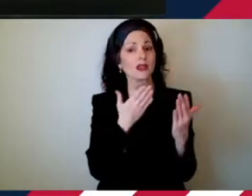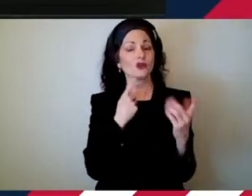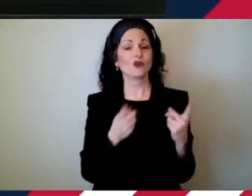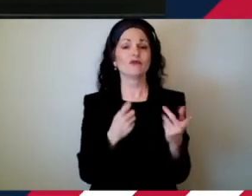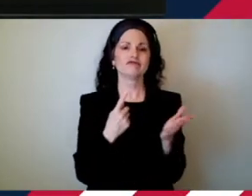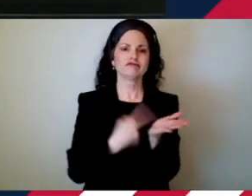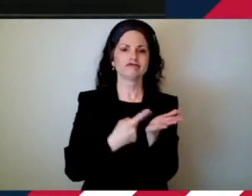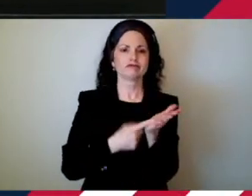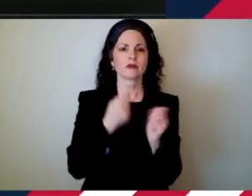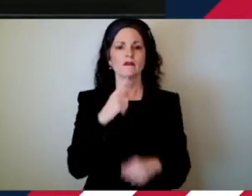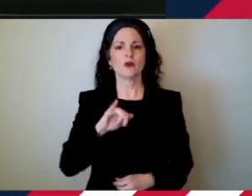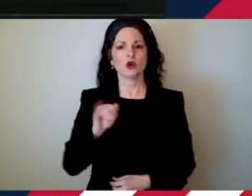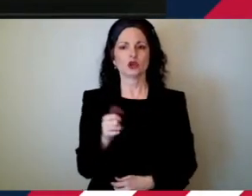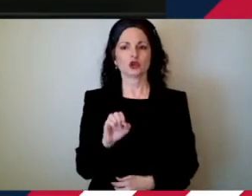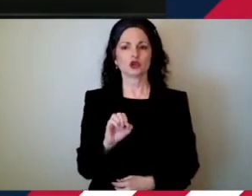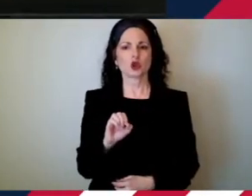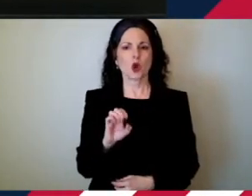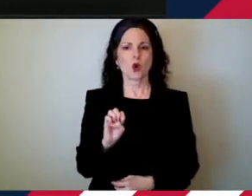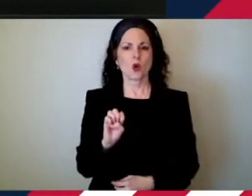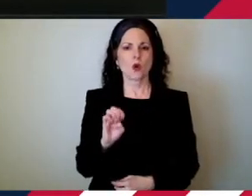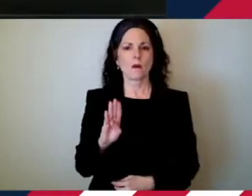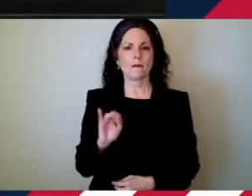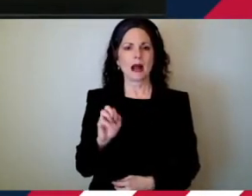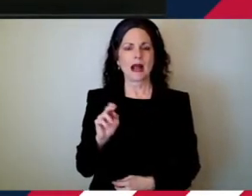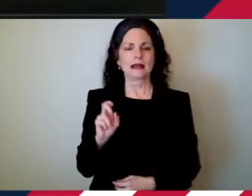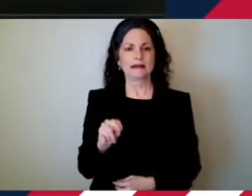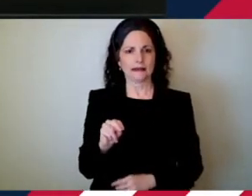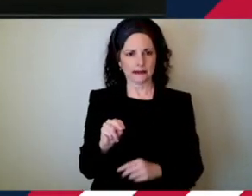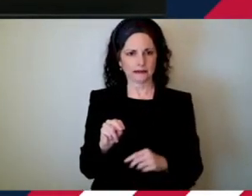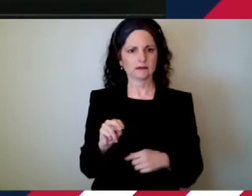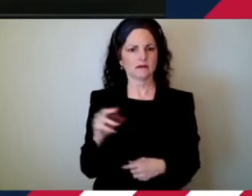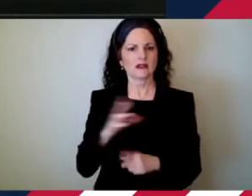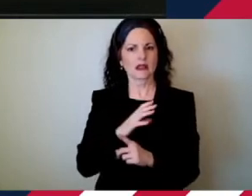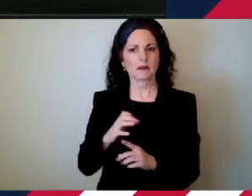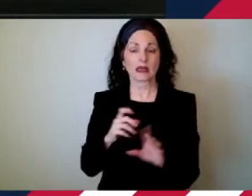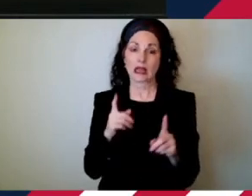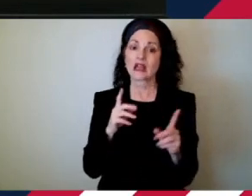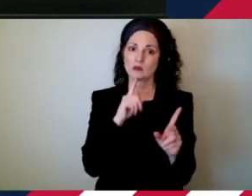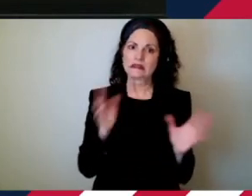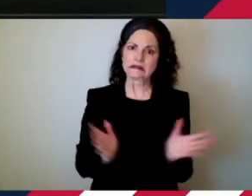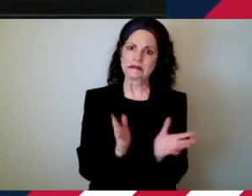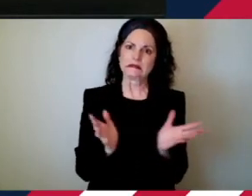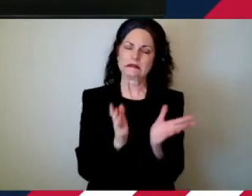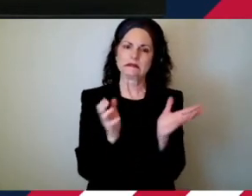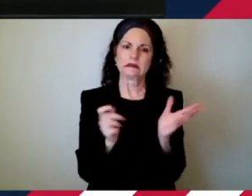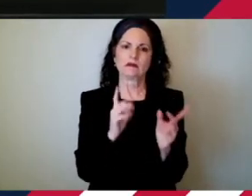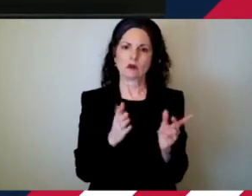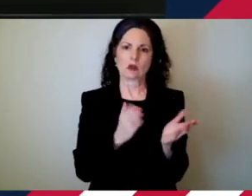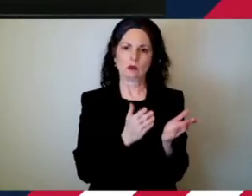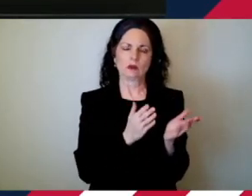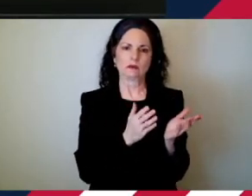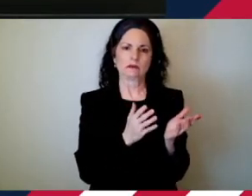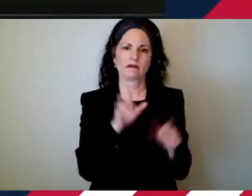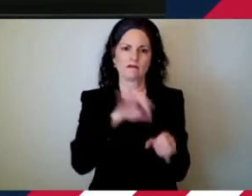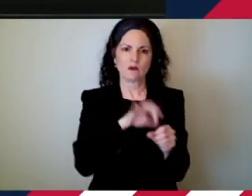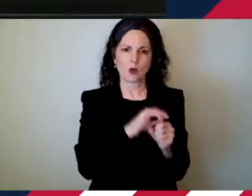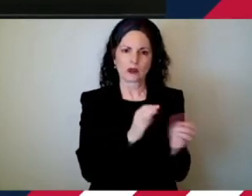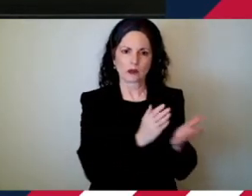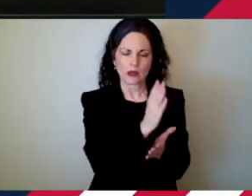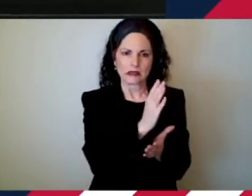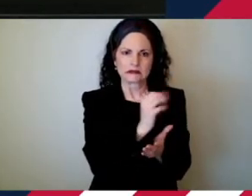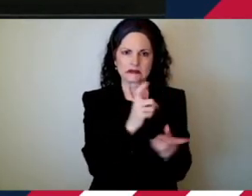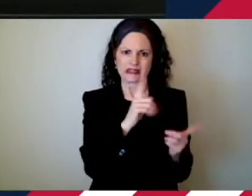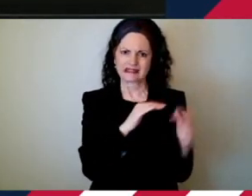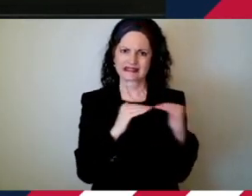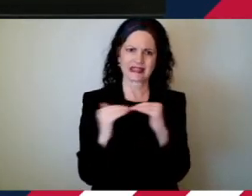committee, and also with the utmost reverence for voting rights and democratic participation. And just to ensure that there's